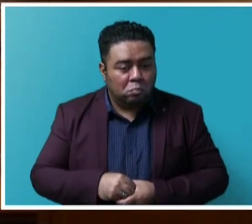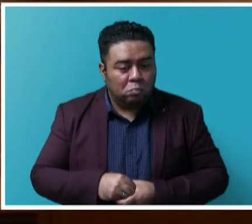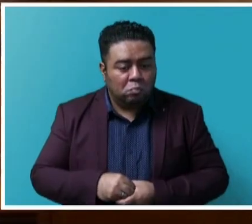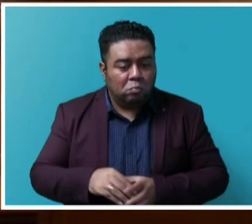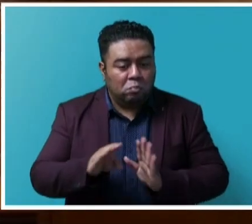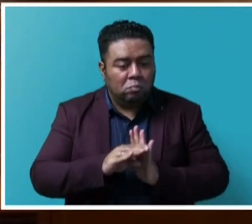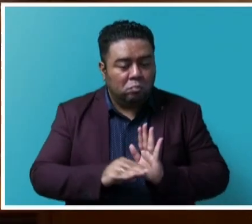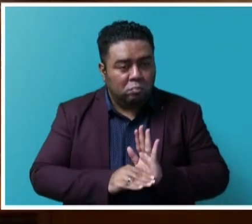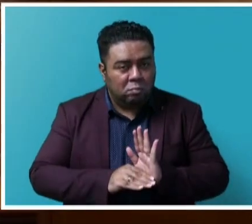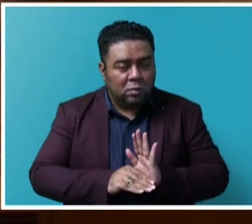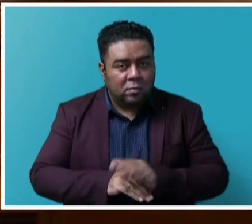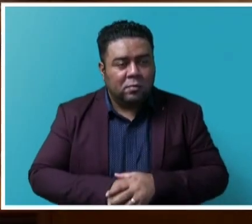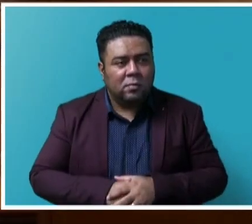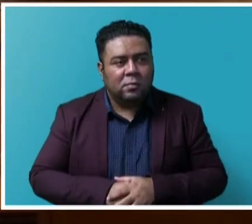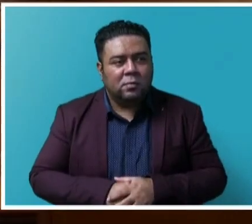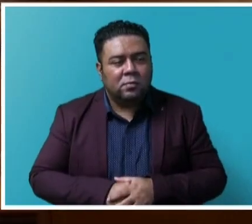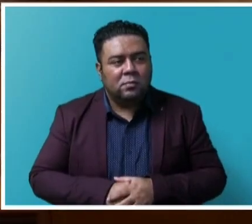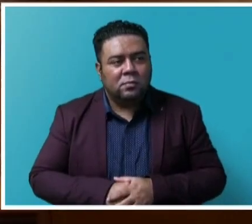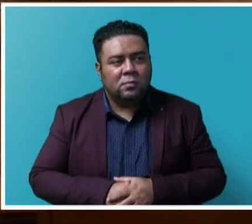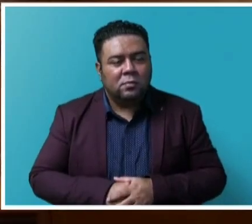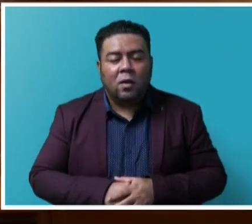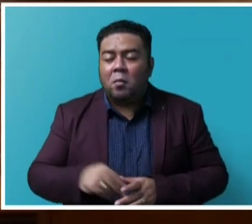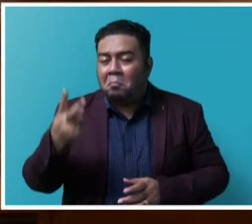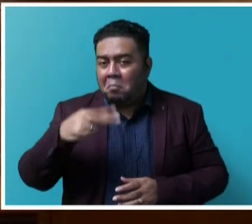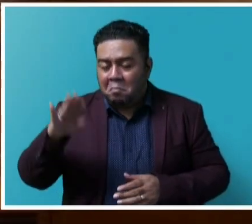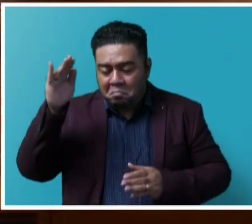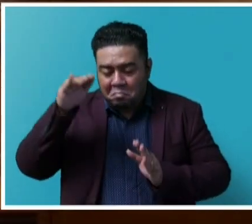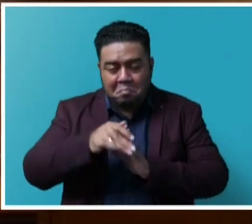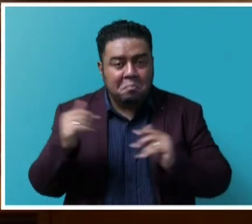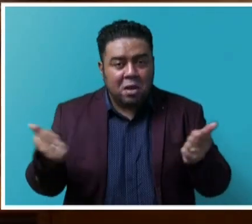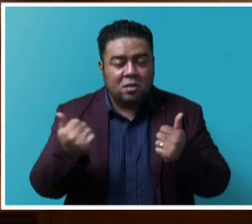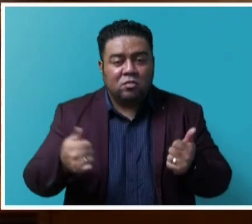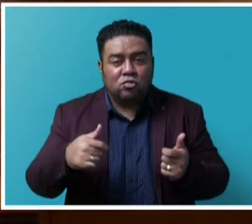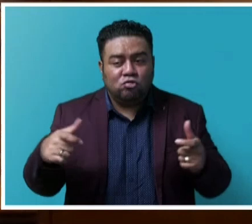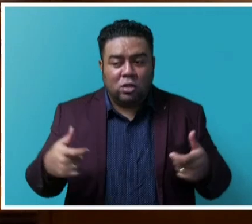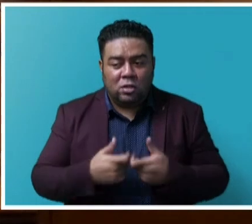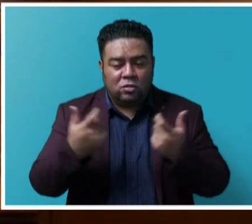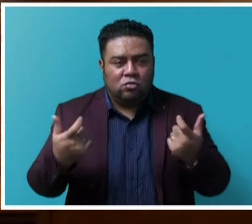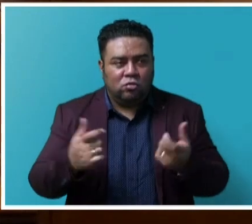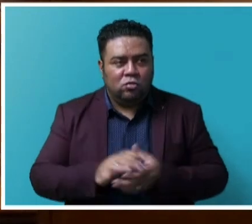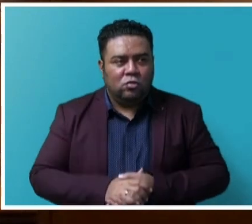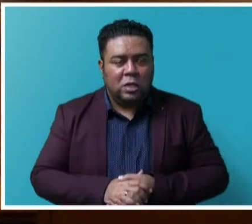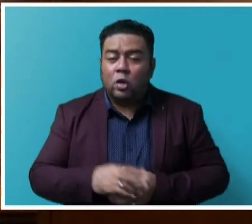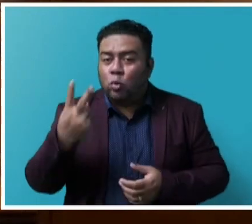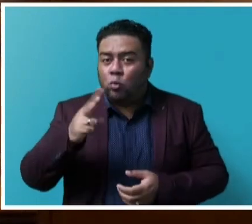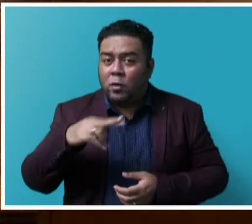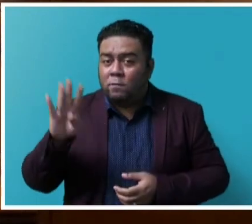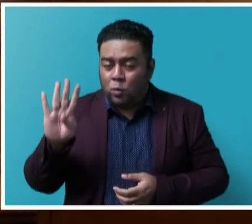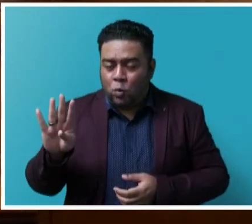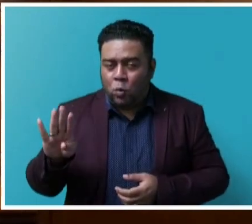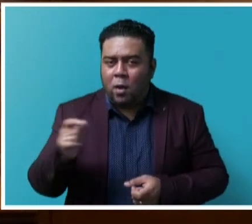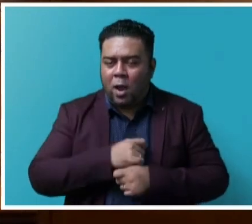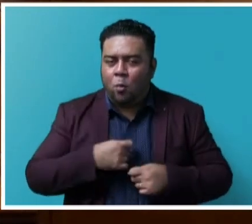has recovered to pre-pandemic levels, there are still many challenges besetting our economy. In 2024, our